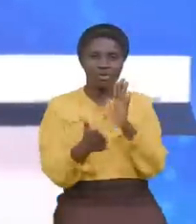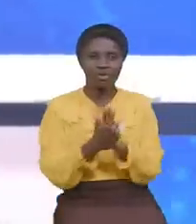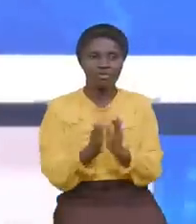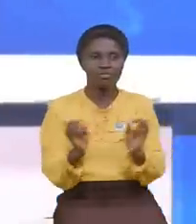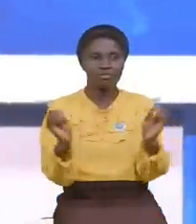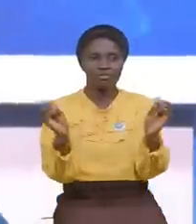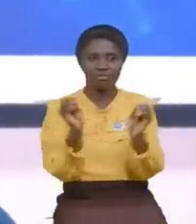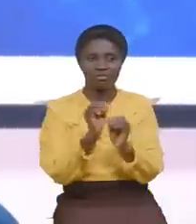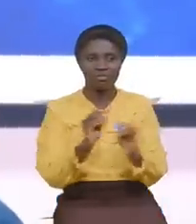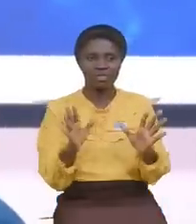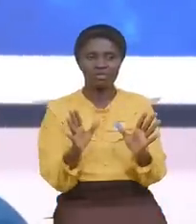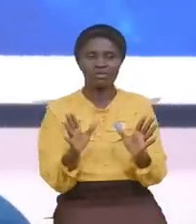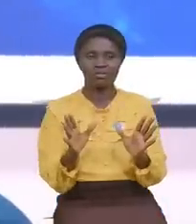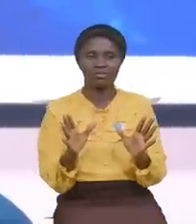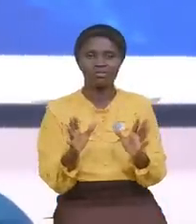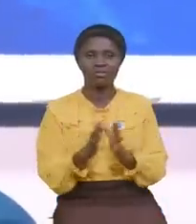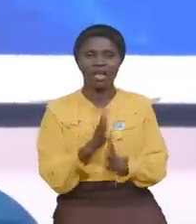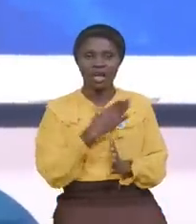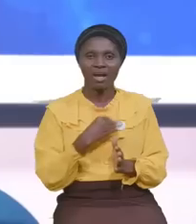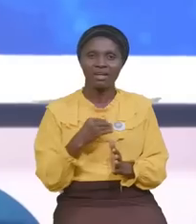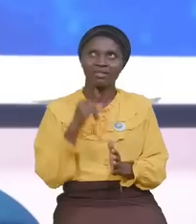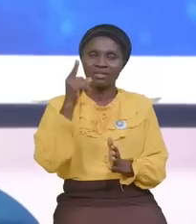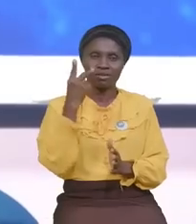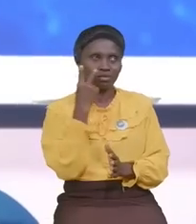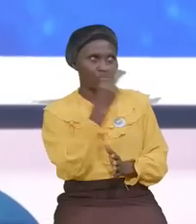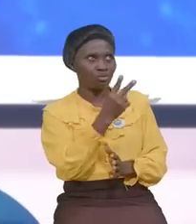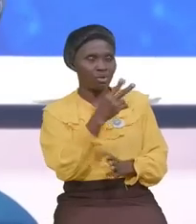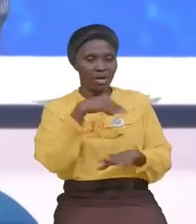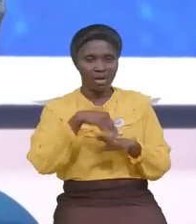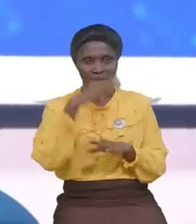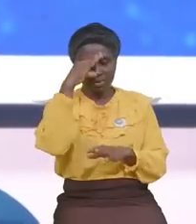And he looked up at him and he saw him.